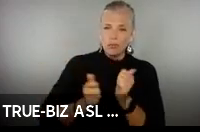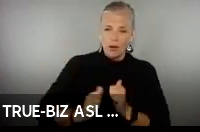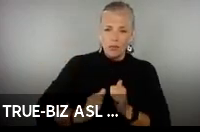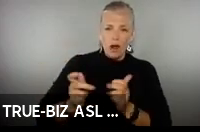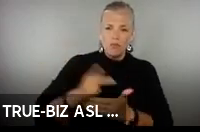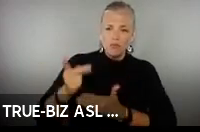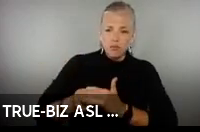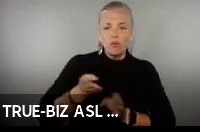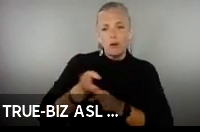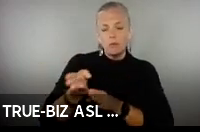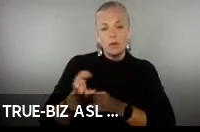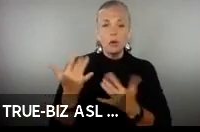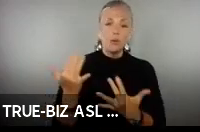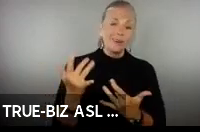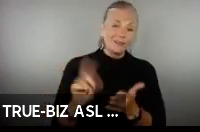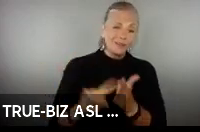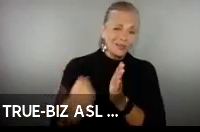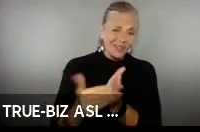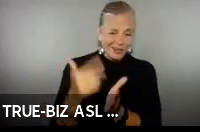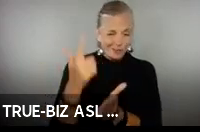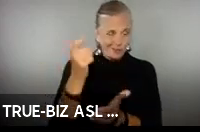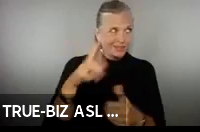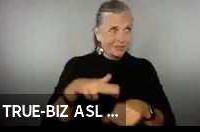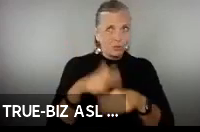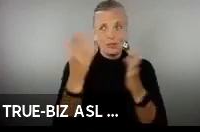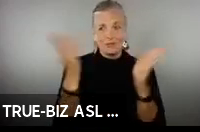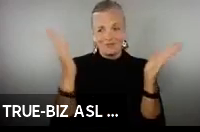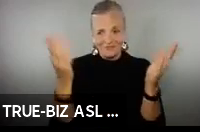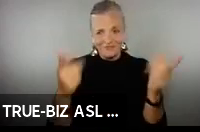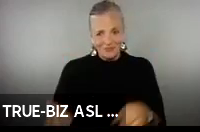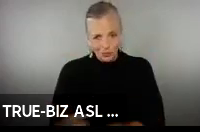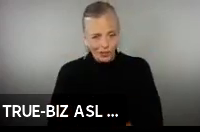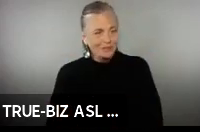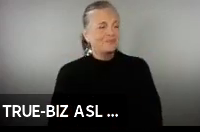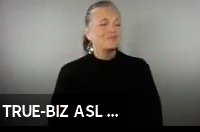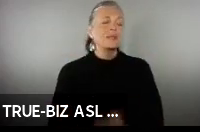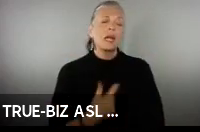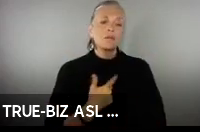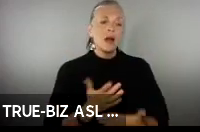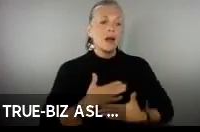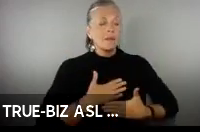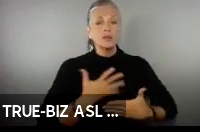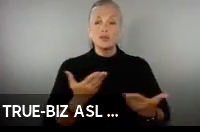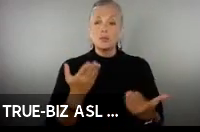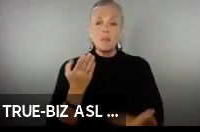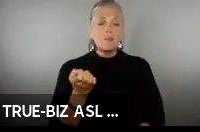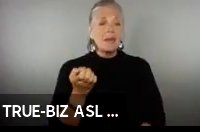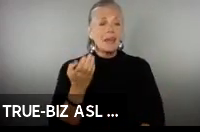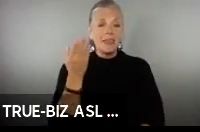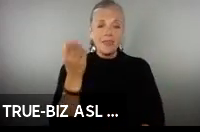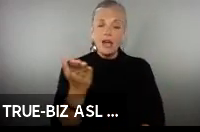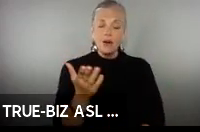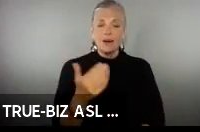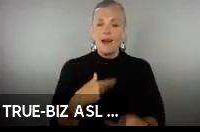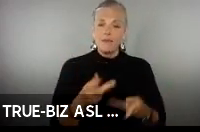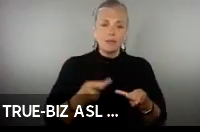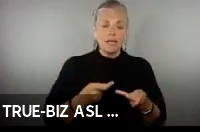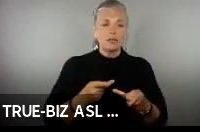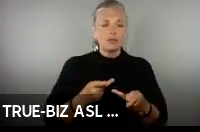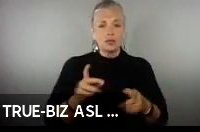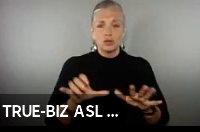Waiting for it to get started back up, of course, you know, with everything going on, but I'm just happy to be there and have a place to do that. That's